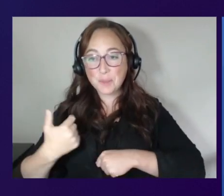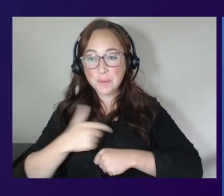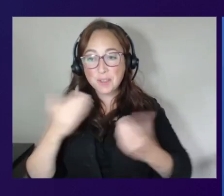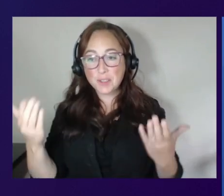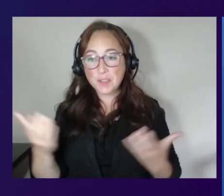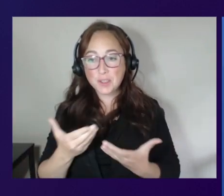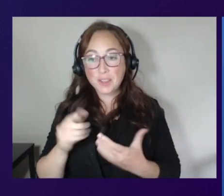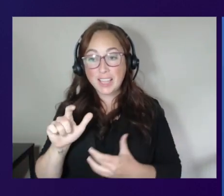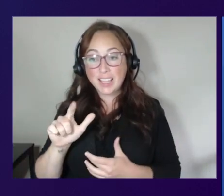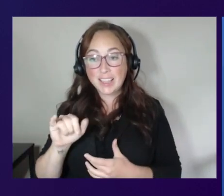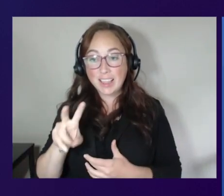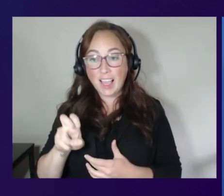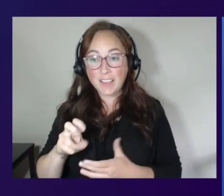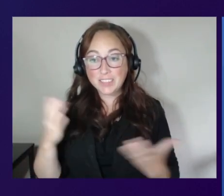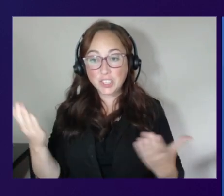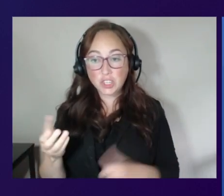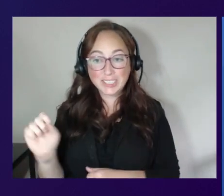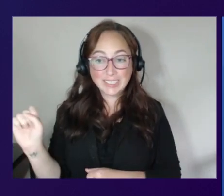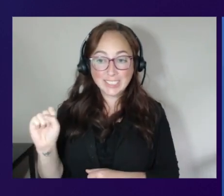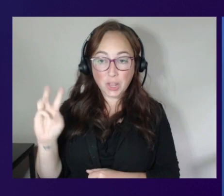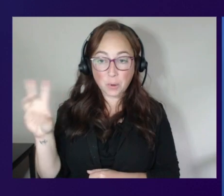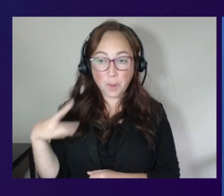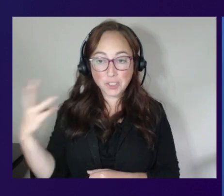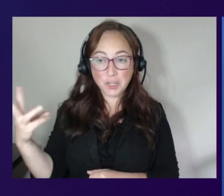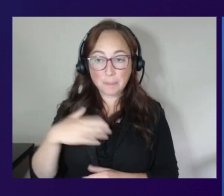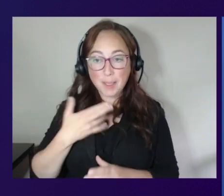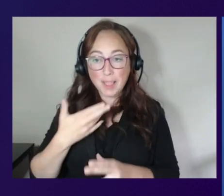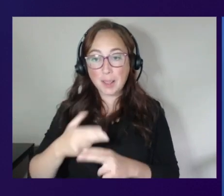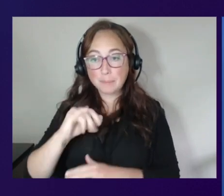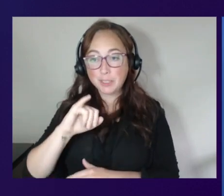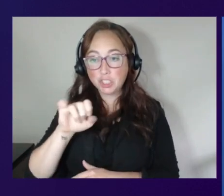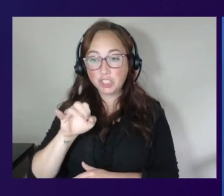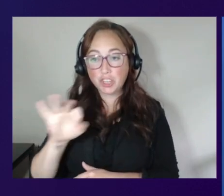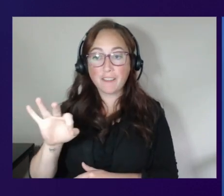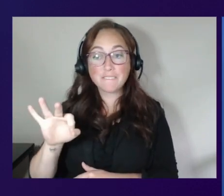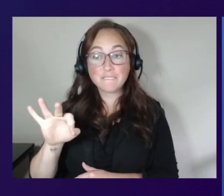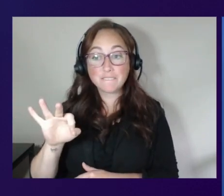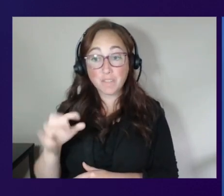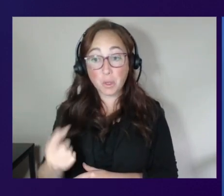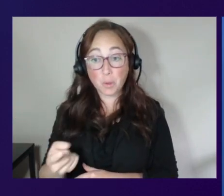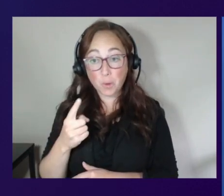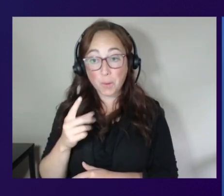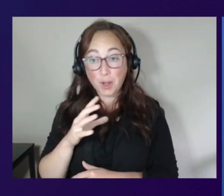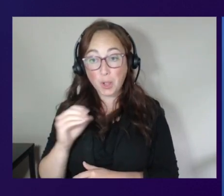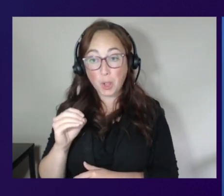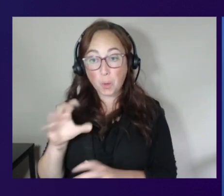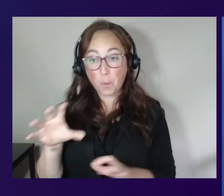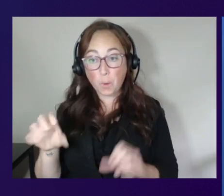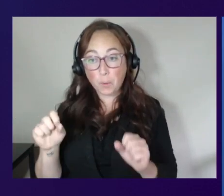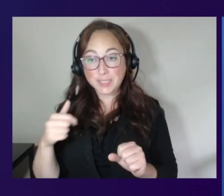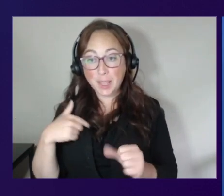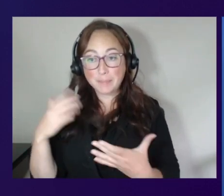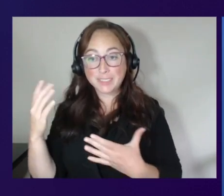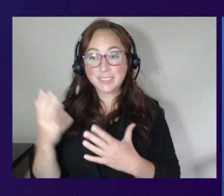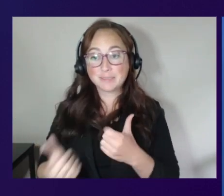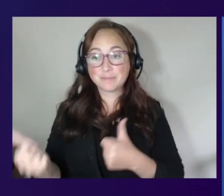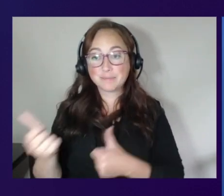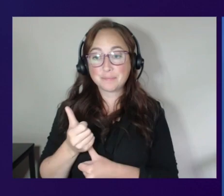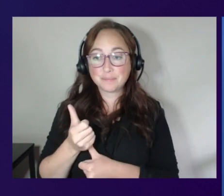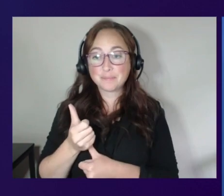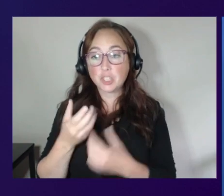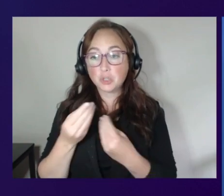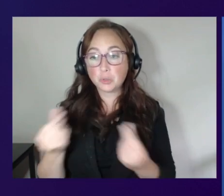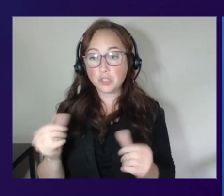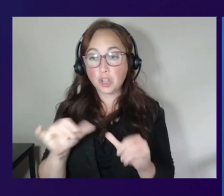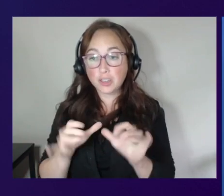in Seattle, Washington. My name is Jeff Marushak, one of your co-hosts. I'm a senior solutions architect on the DoD Air